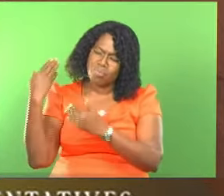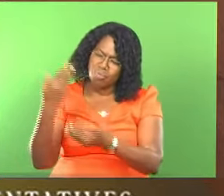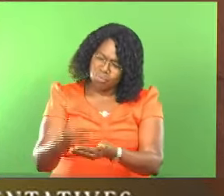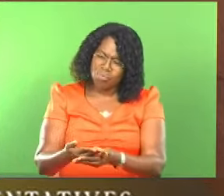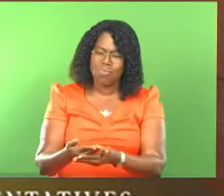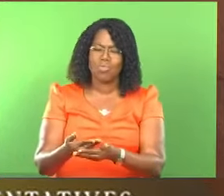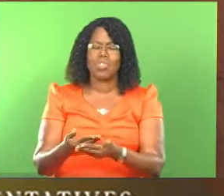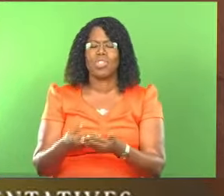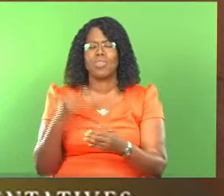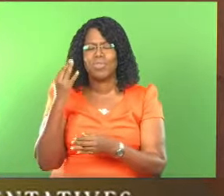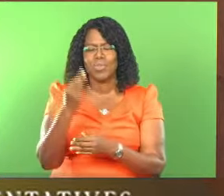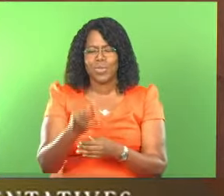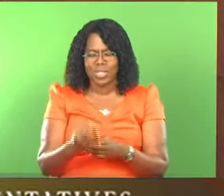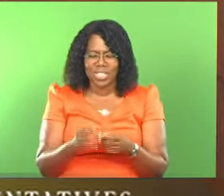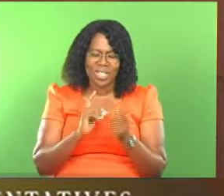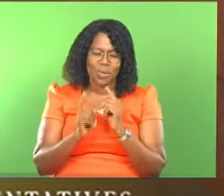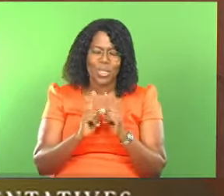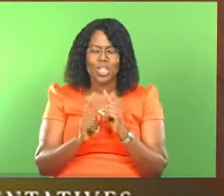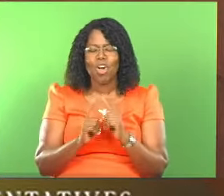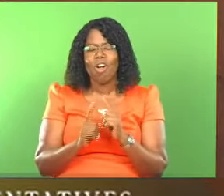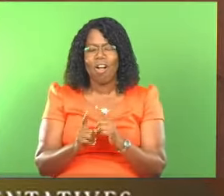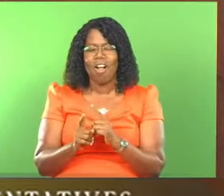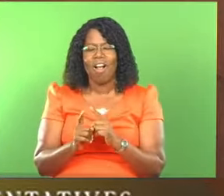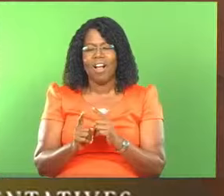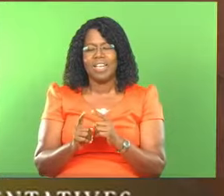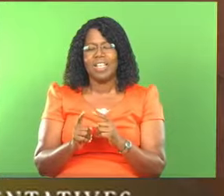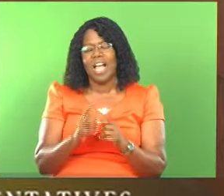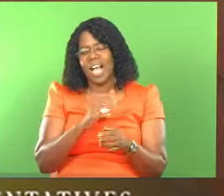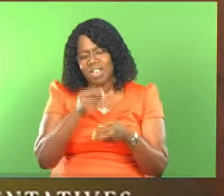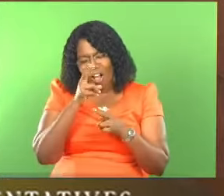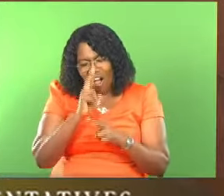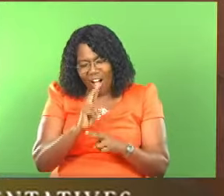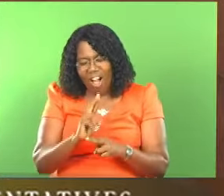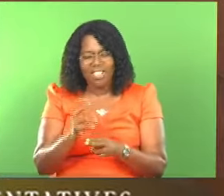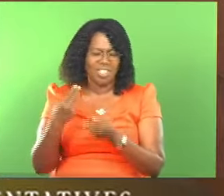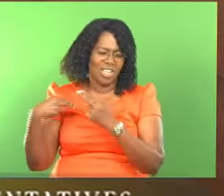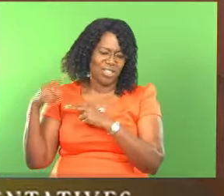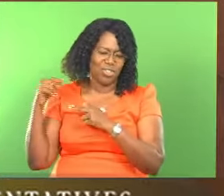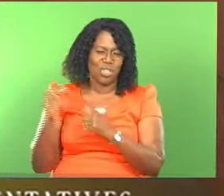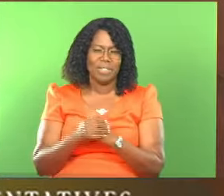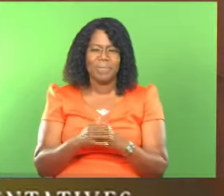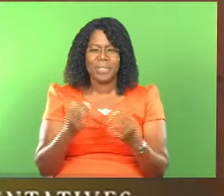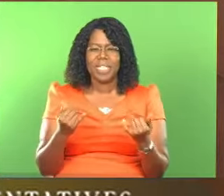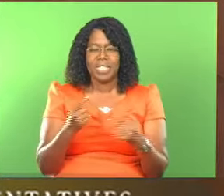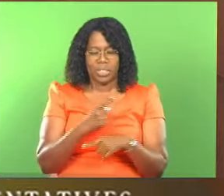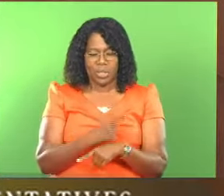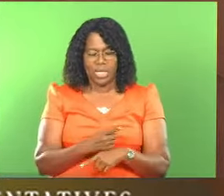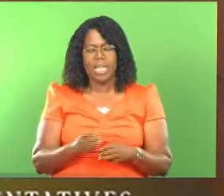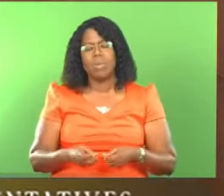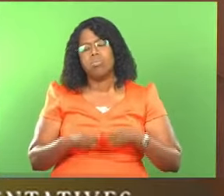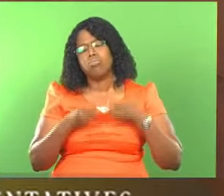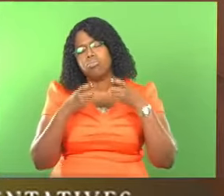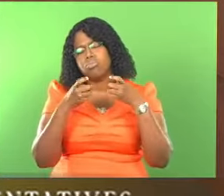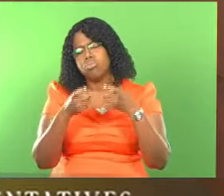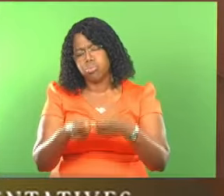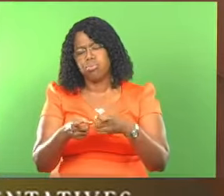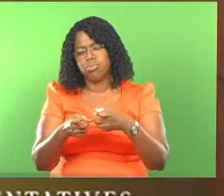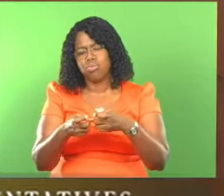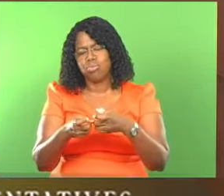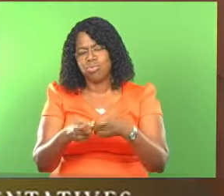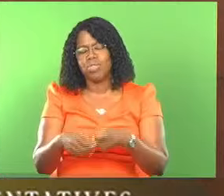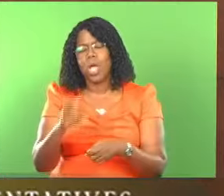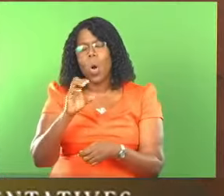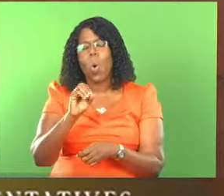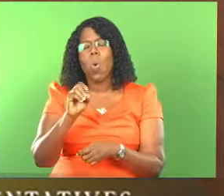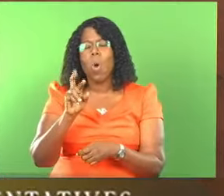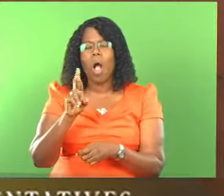we had the distinct honor of conferring our country's highest national award, the Order of the Republic of Trinidad and